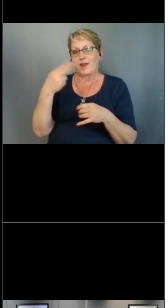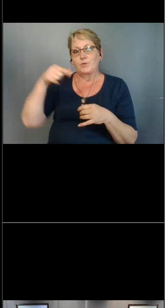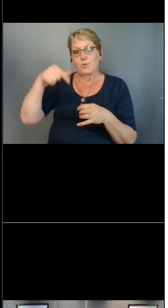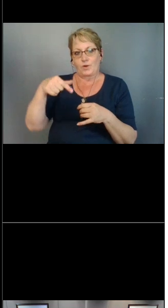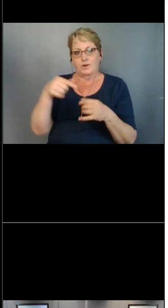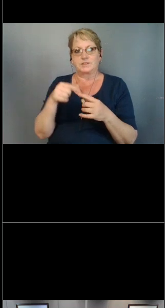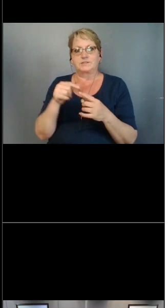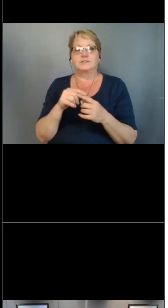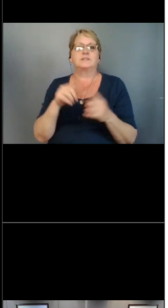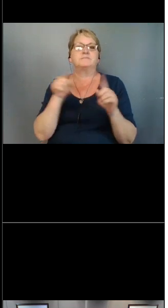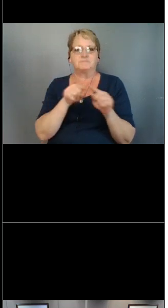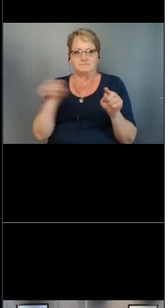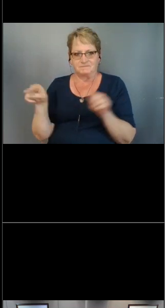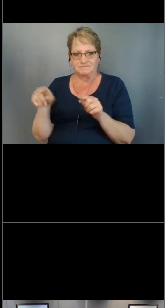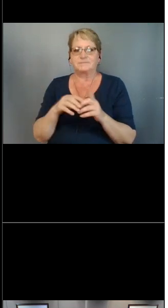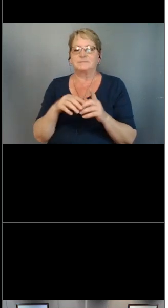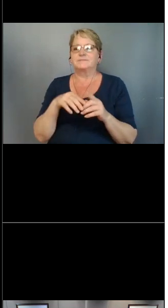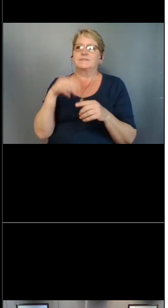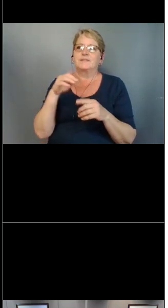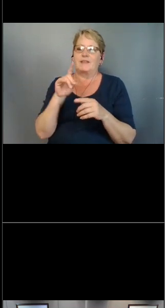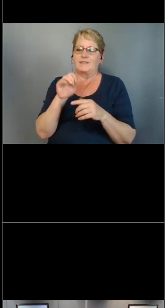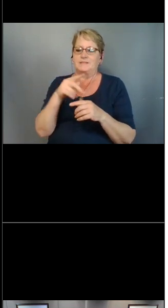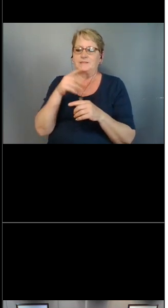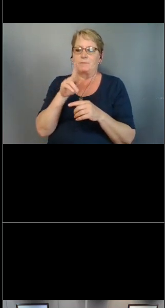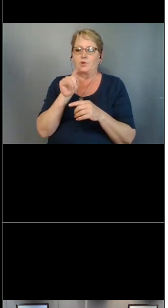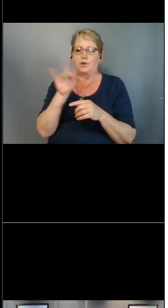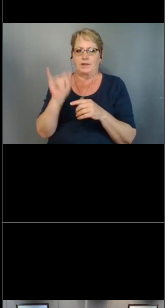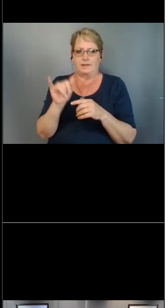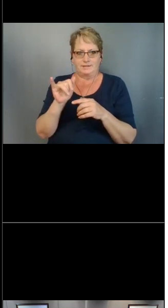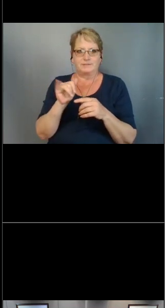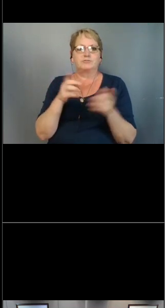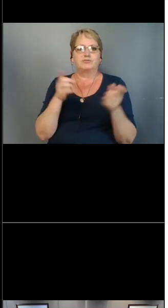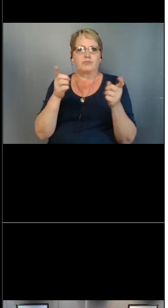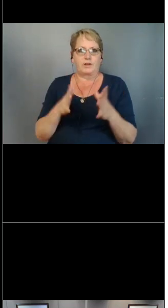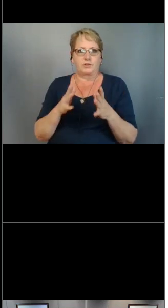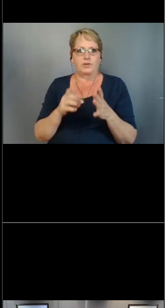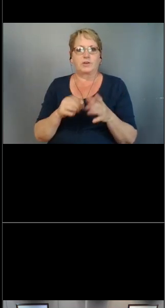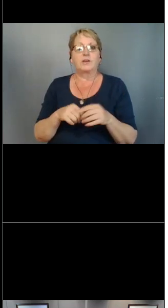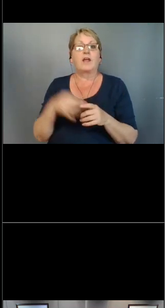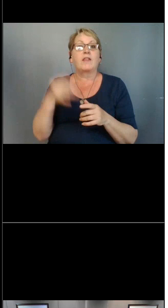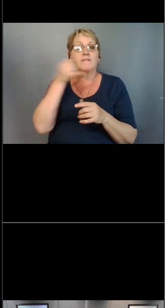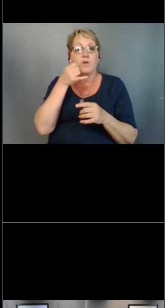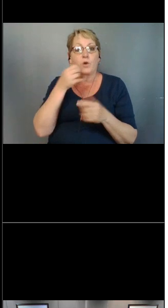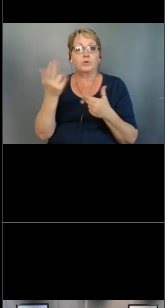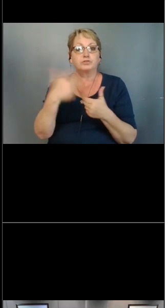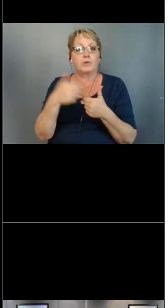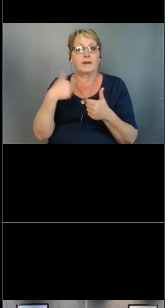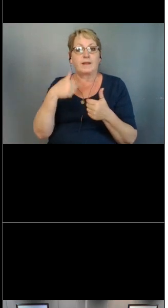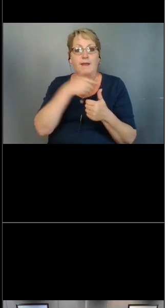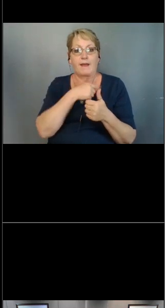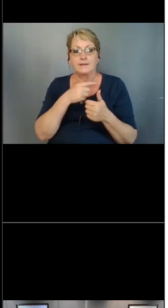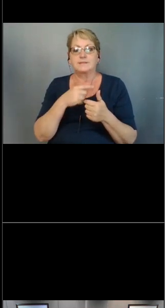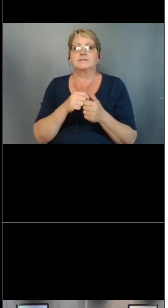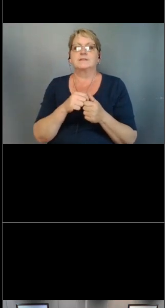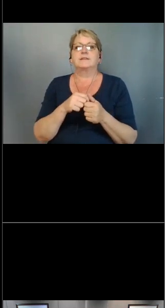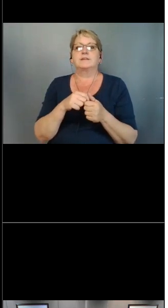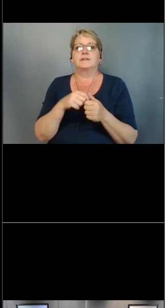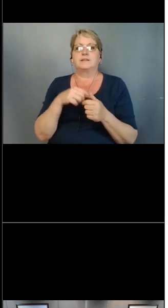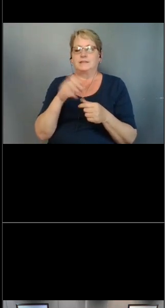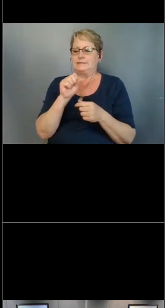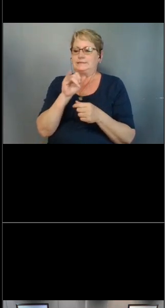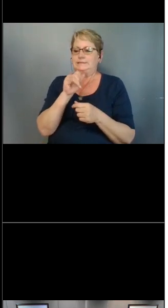Kim Minkle, Deputy Director of Public Transit James Morrell. And on the phone joining us, NFTA Chair Sister Denise